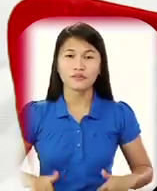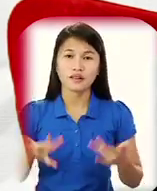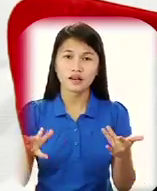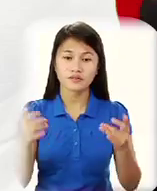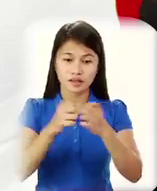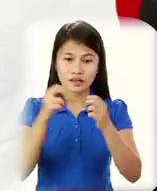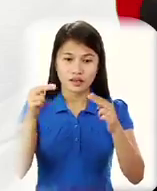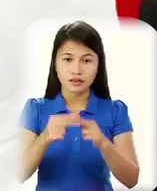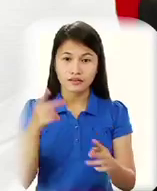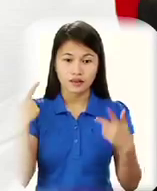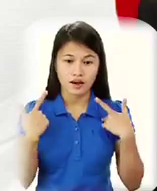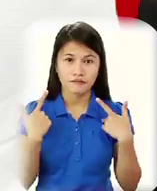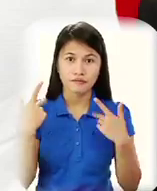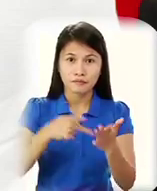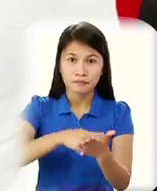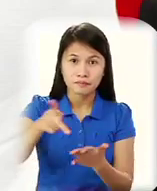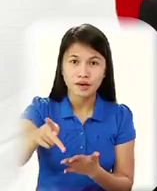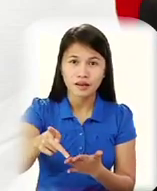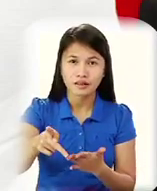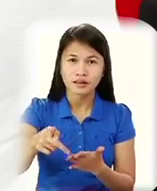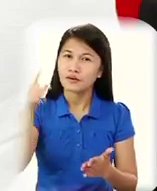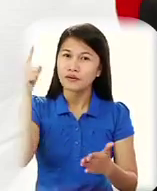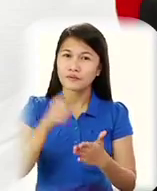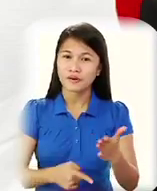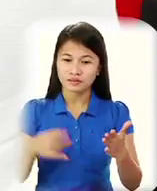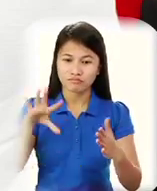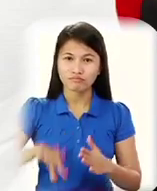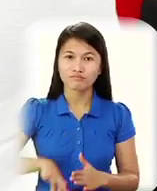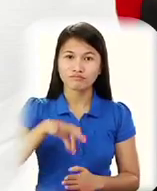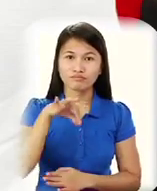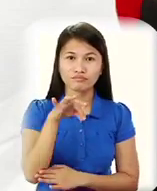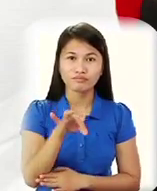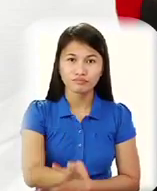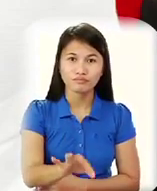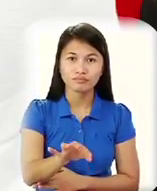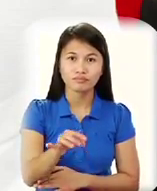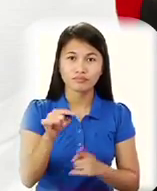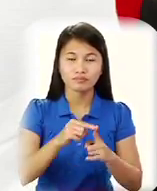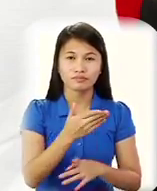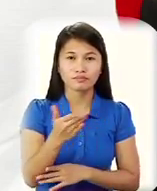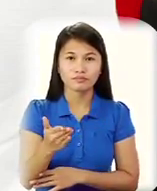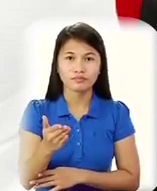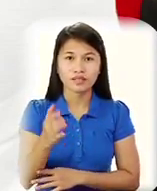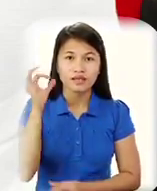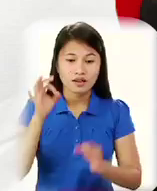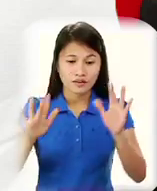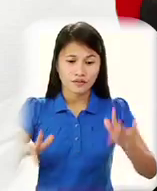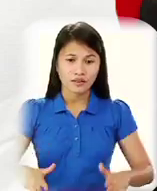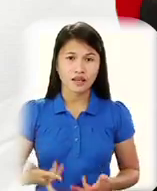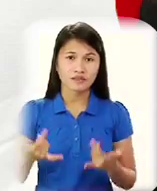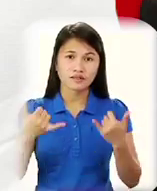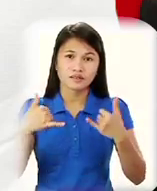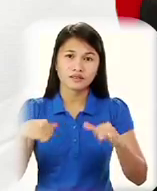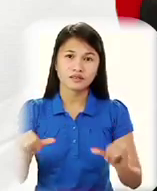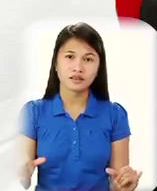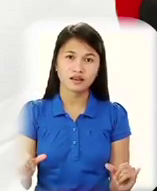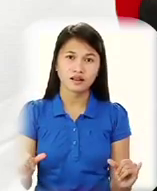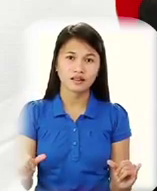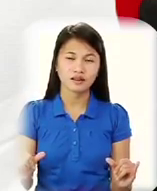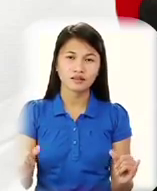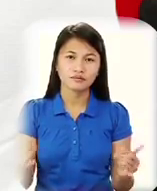life? And even if you get paid, what does it contribute to you? Your nights are